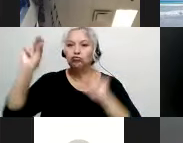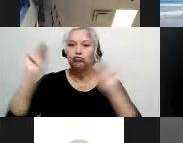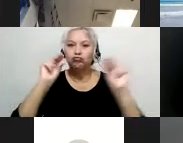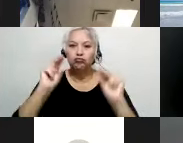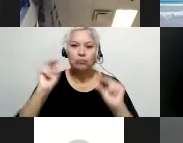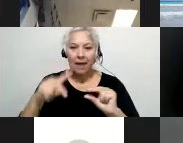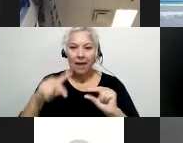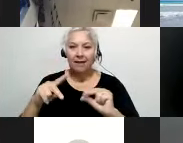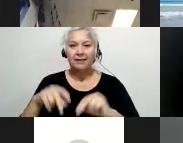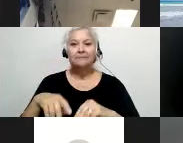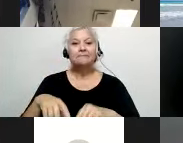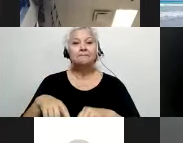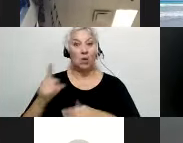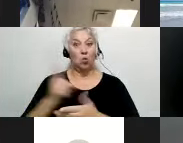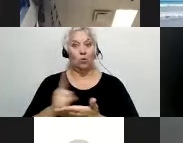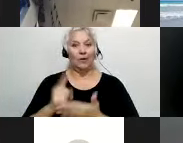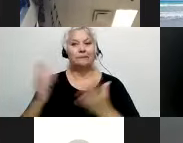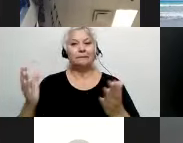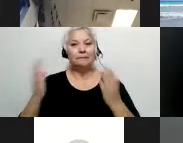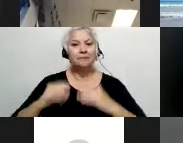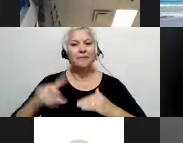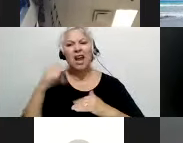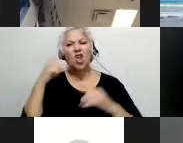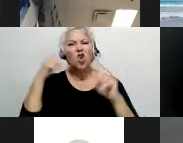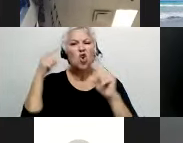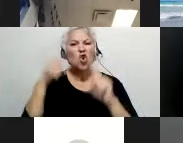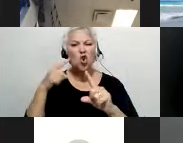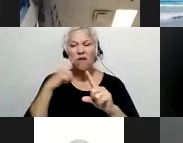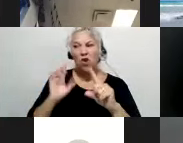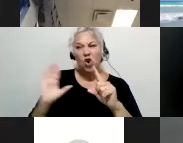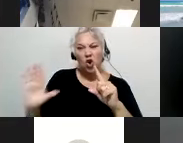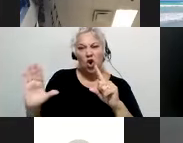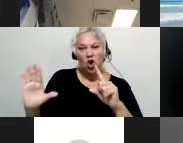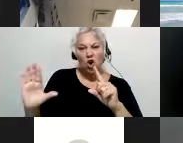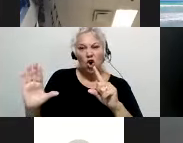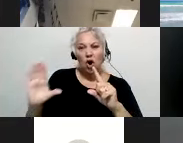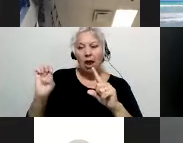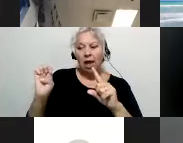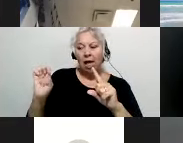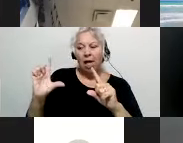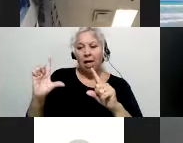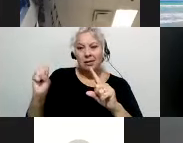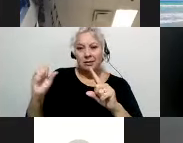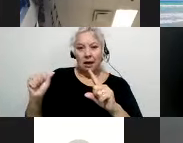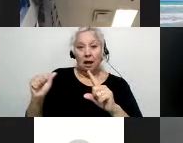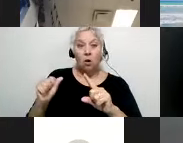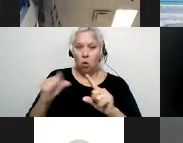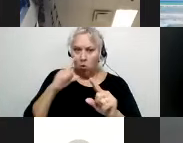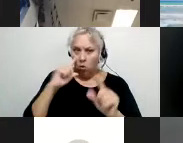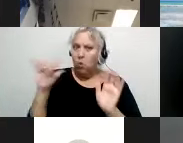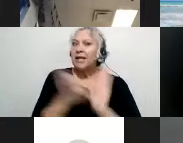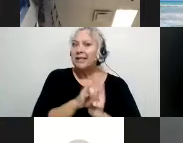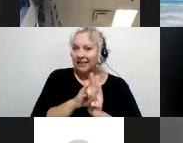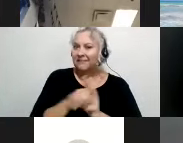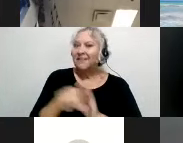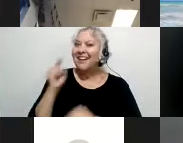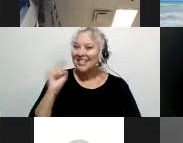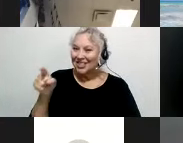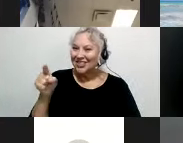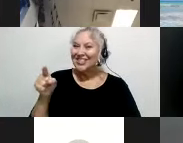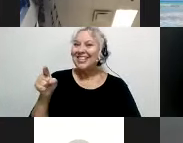And then here's another goal that we could have from Selena's ELSA results. And so this also identified that she had a